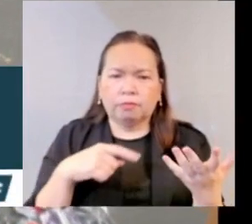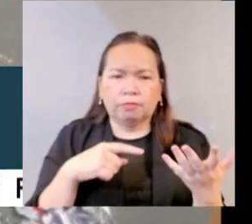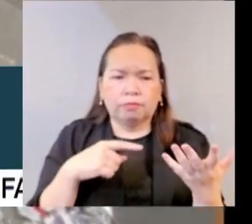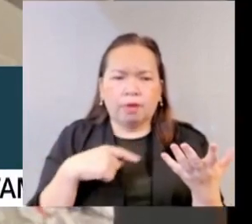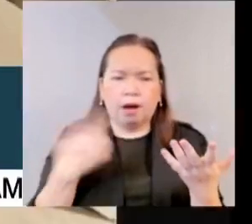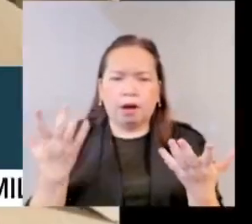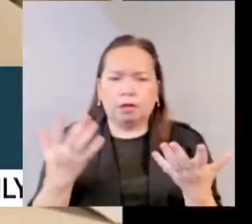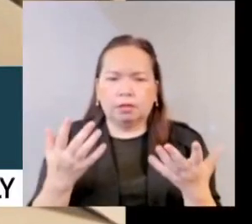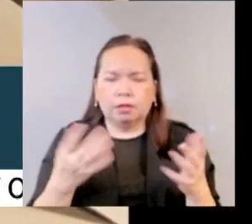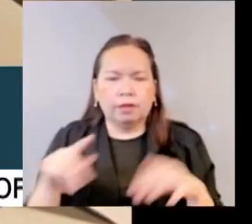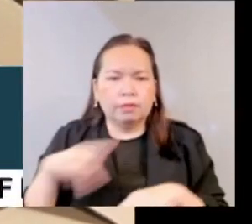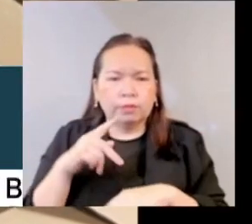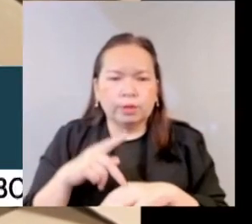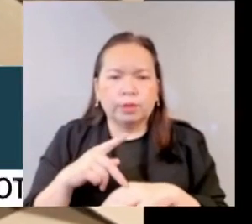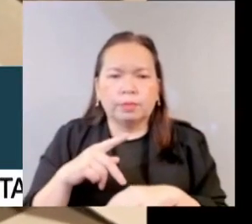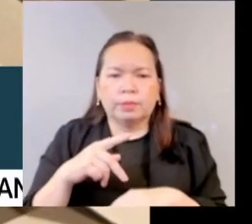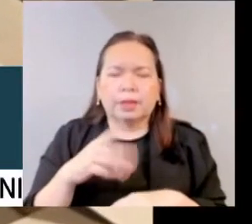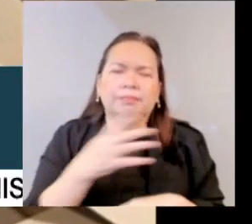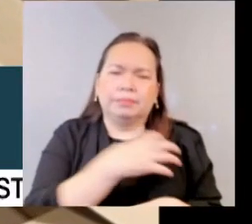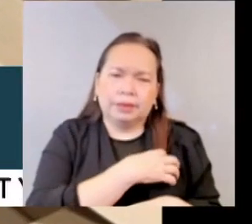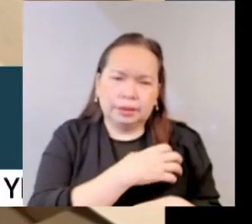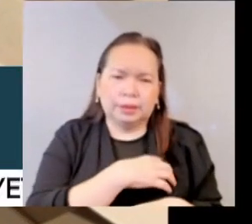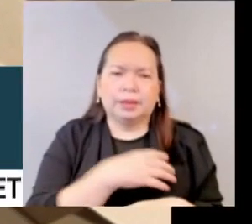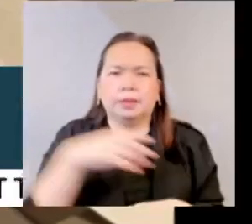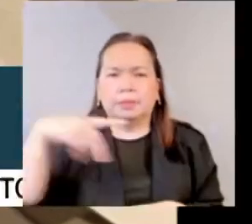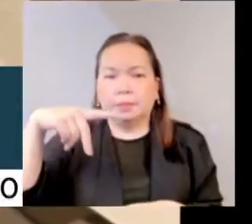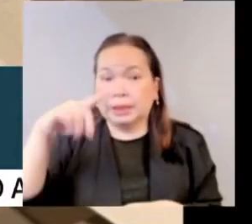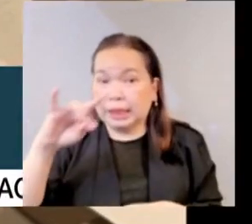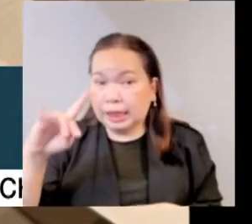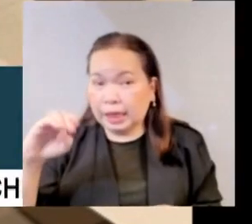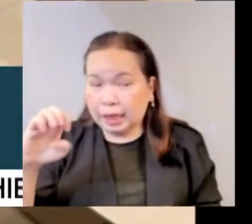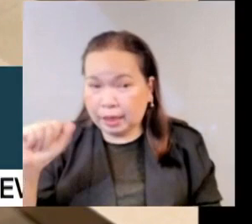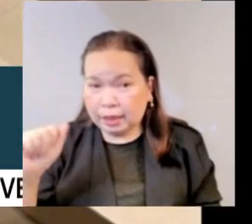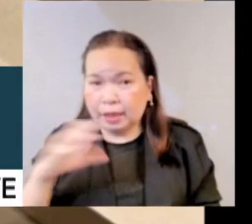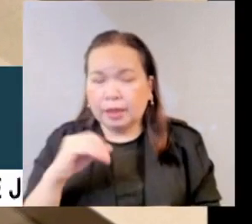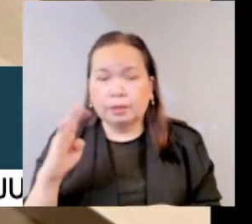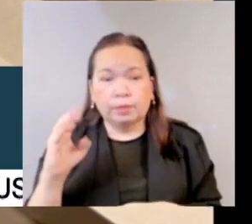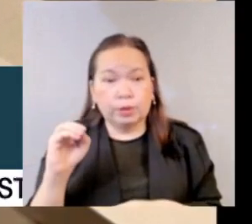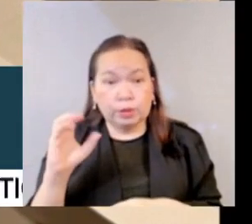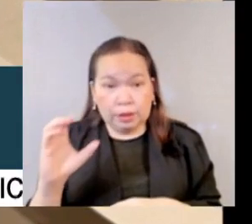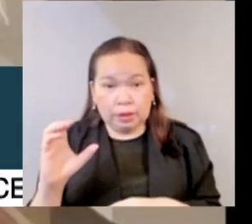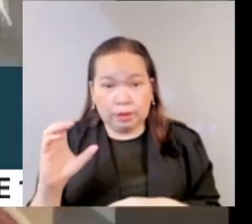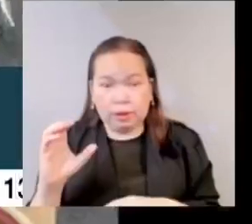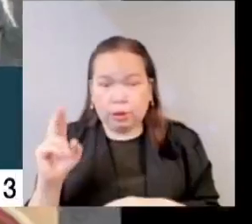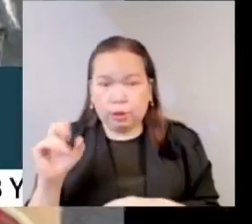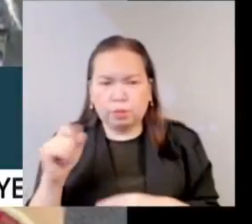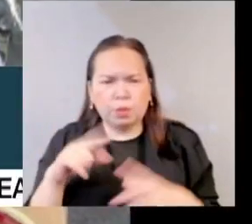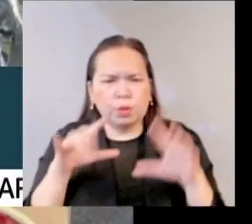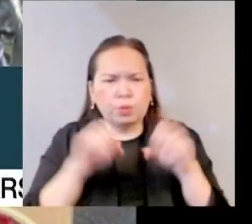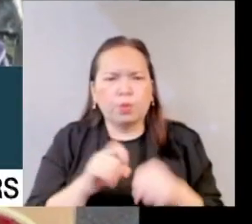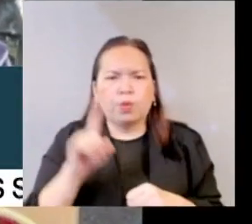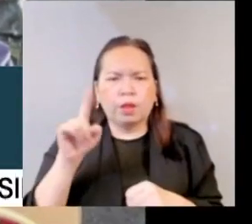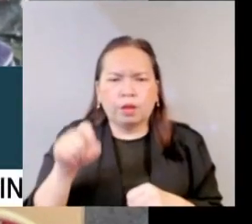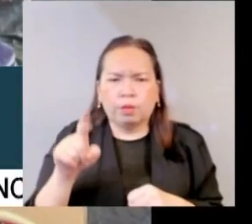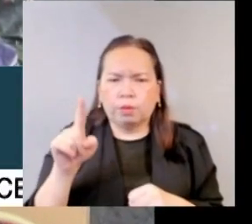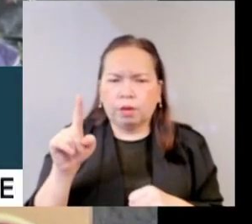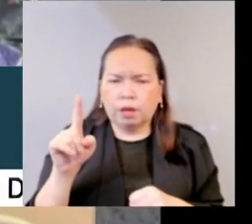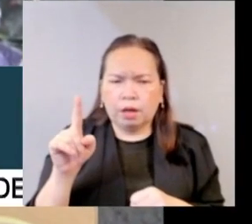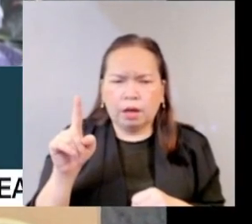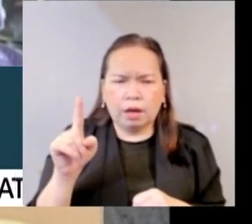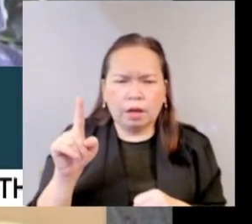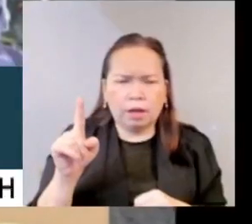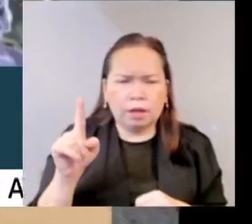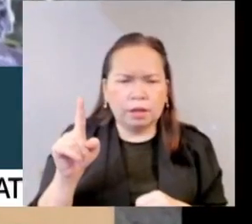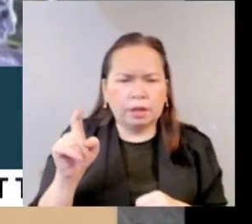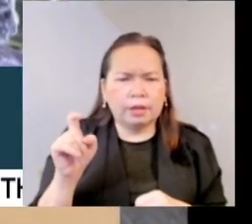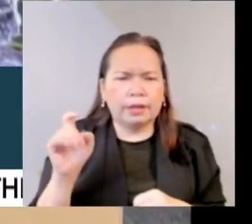seized 1,109 pieces of cling wrap packs at Container Freight Station 3 at the Manila International Container Port